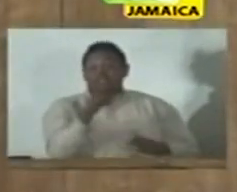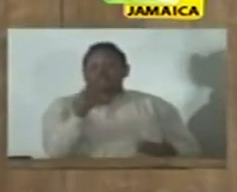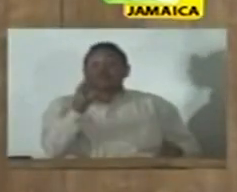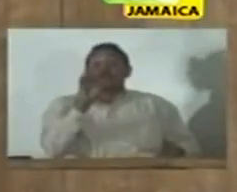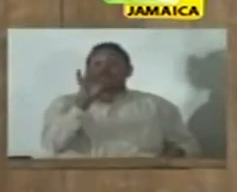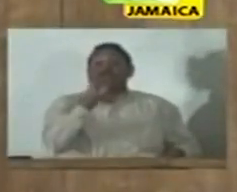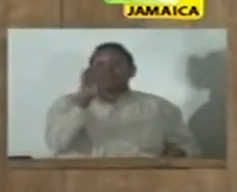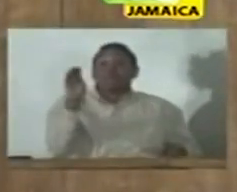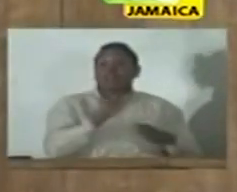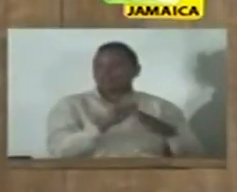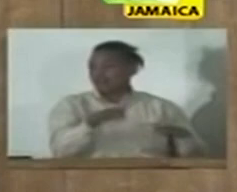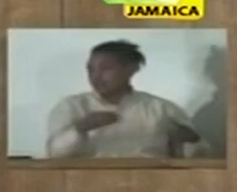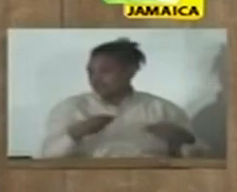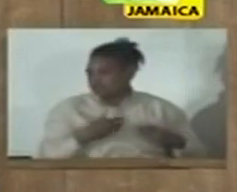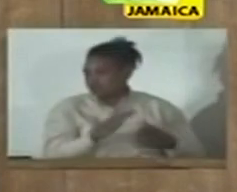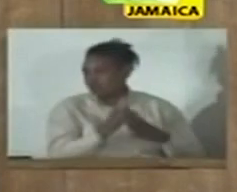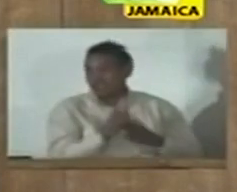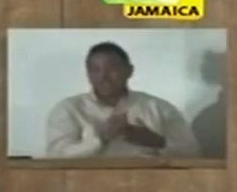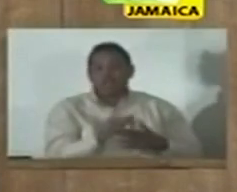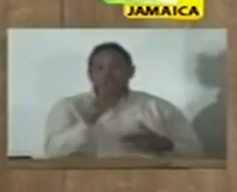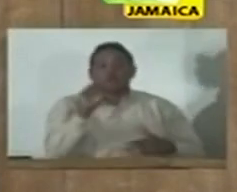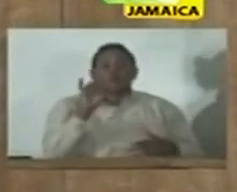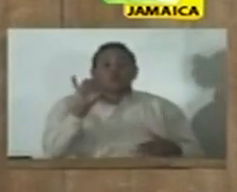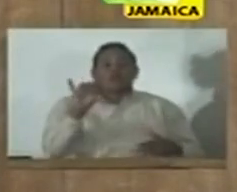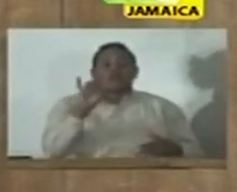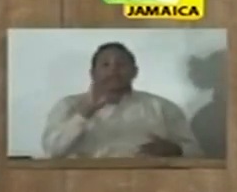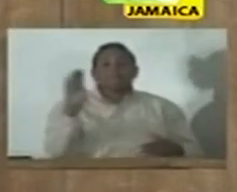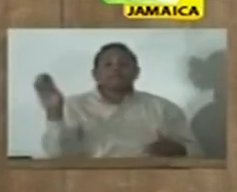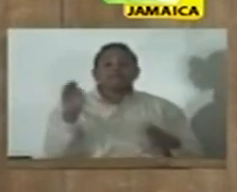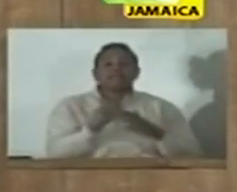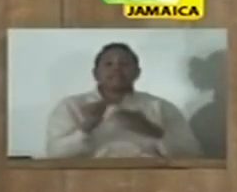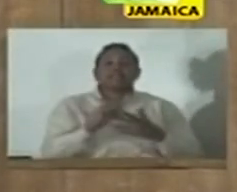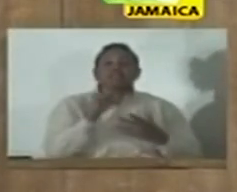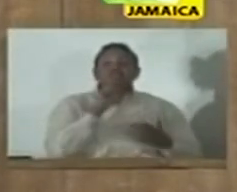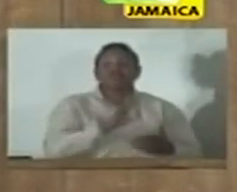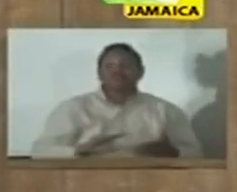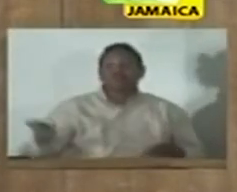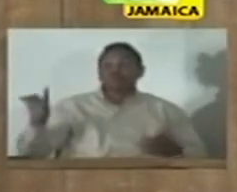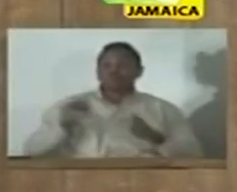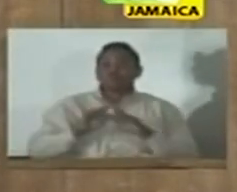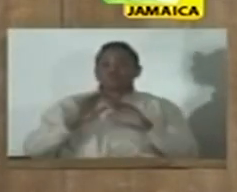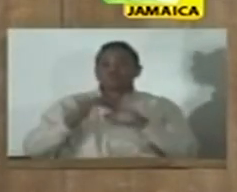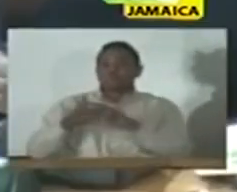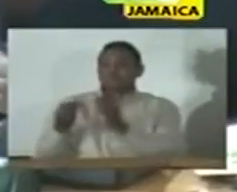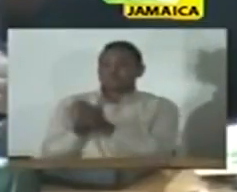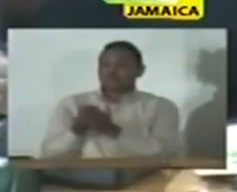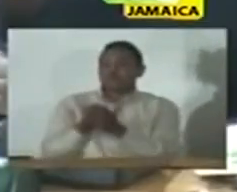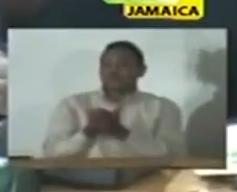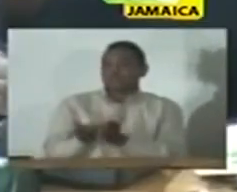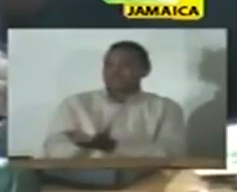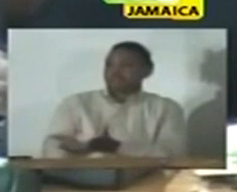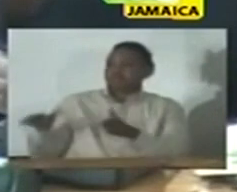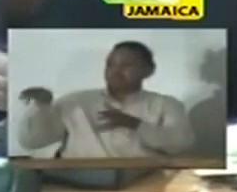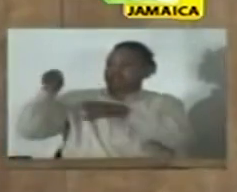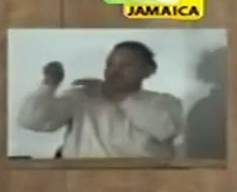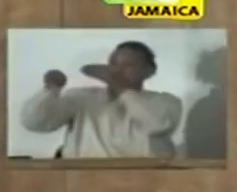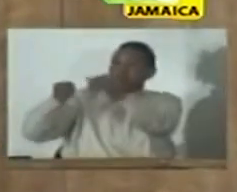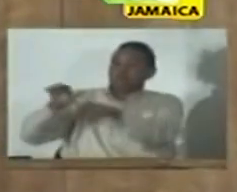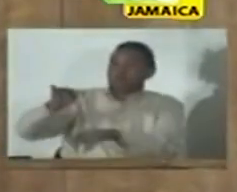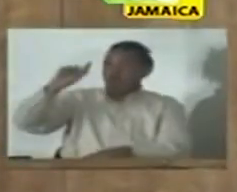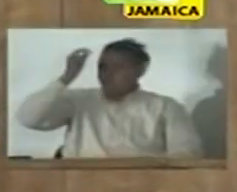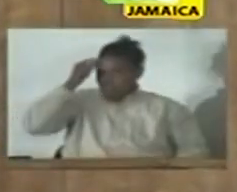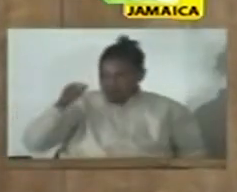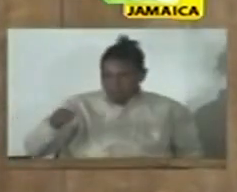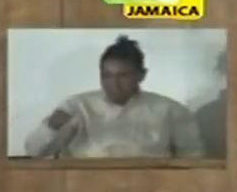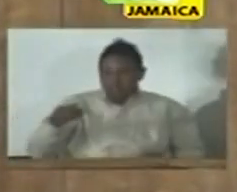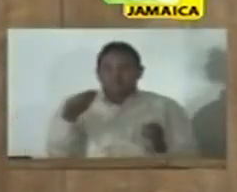$208 billion will accrue to the consolidated fund. That is money